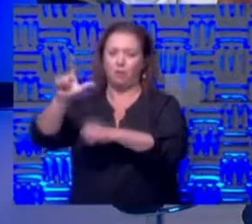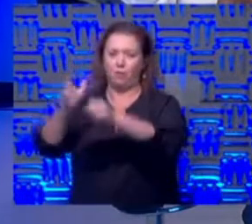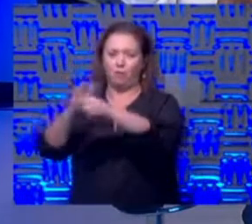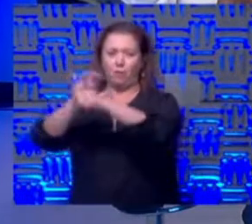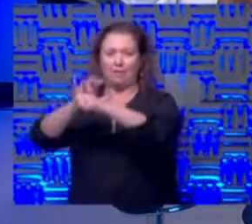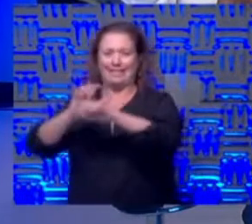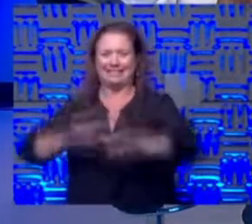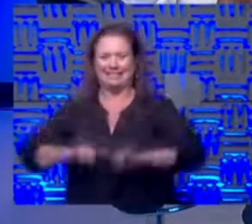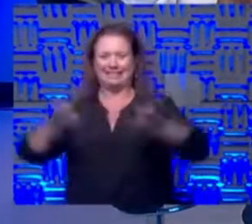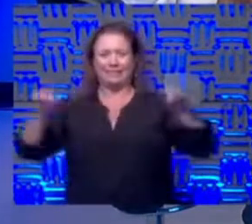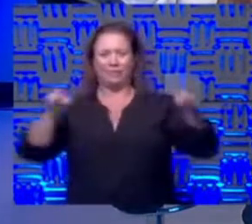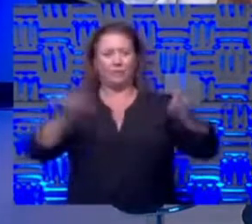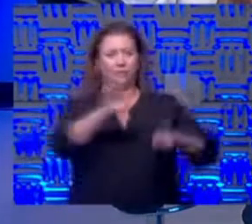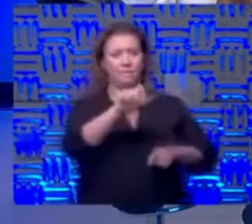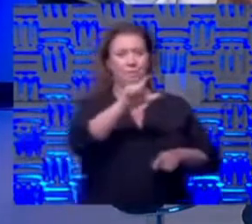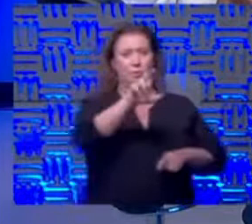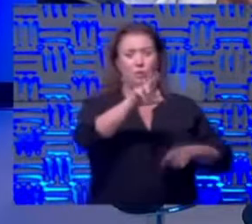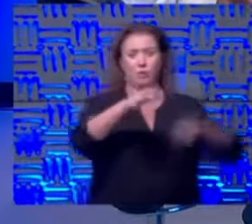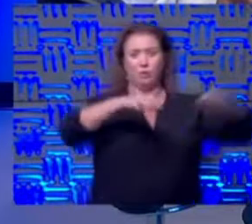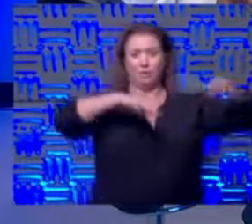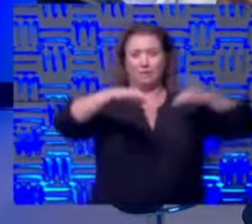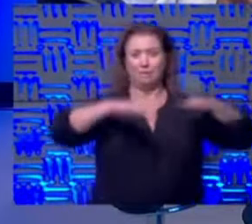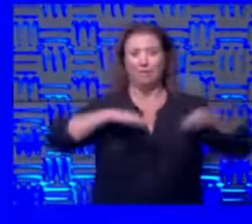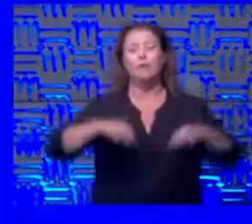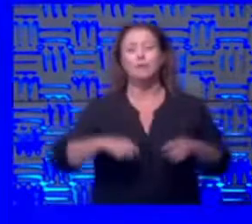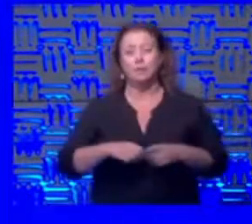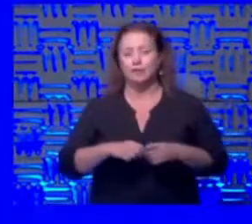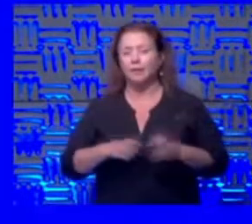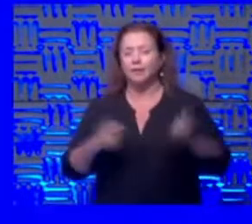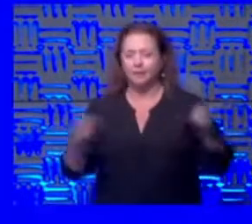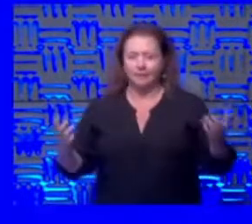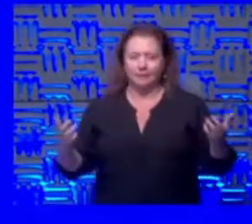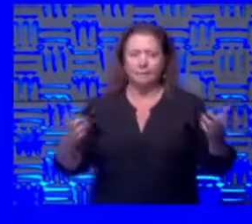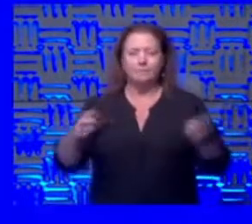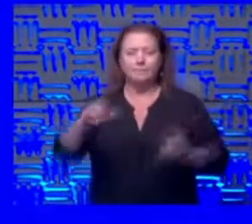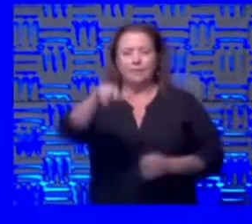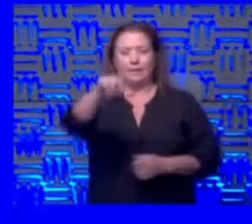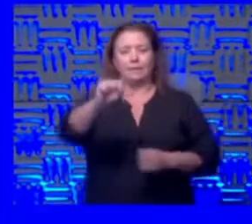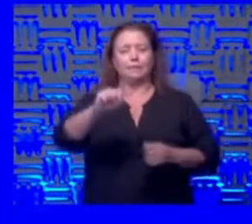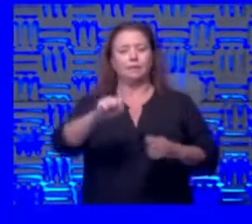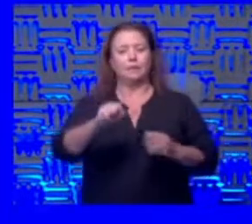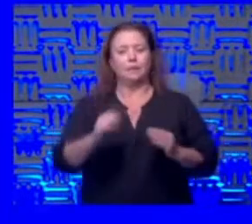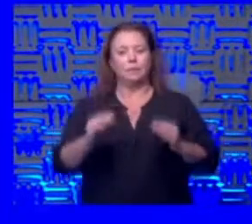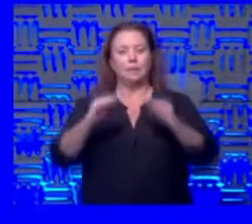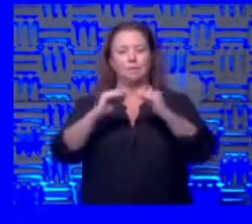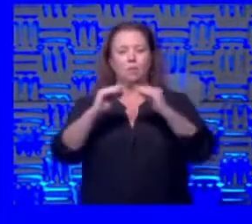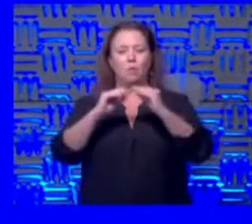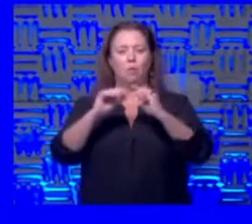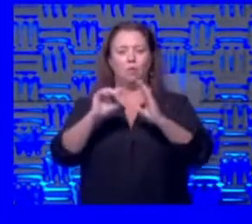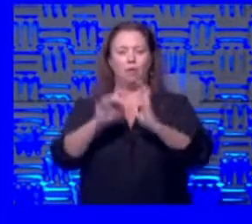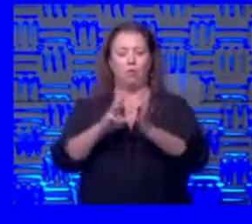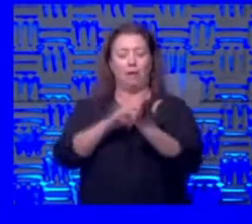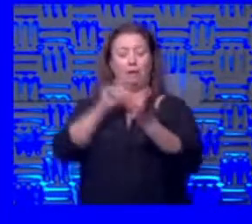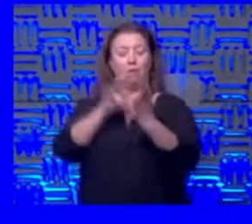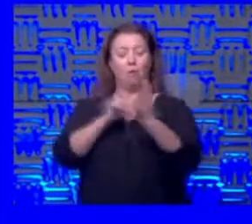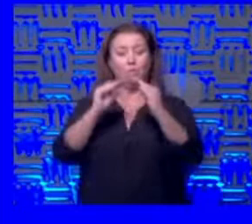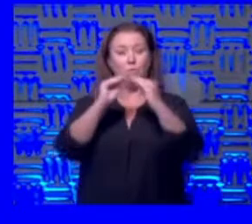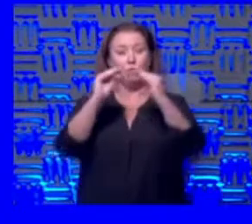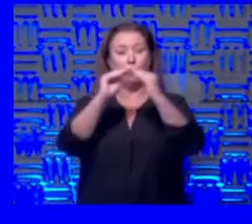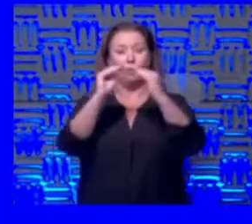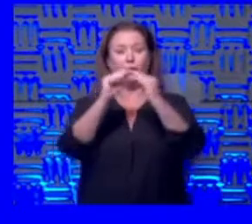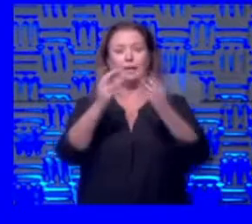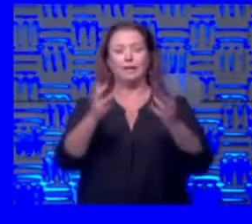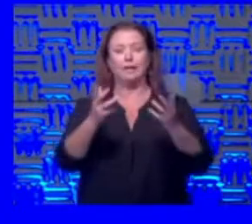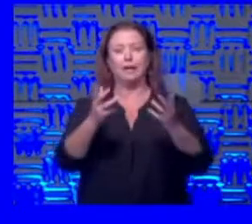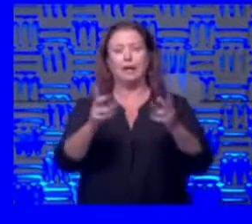different than influenza. Do you want to start all about cleaning Absolutely. up? And I don't know, as we get farther into this, it either becomes just a